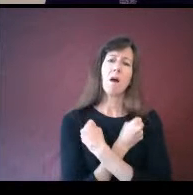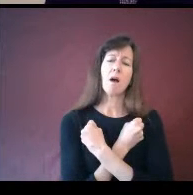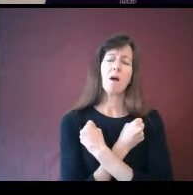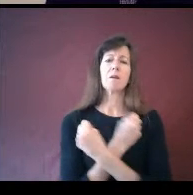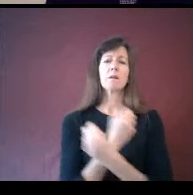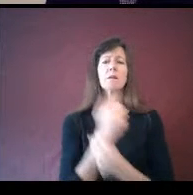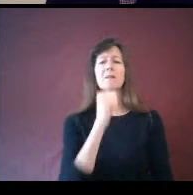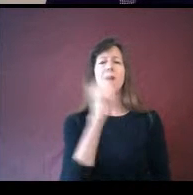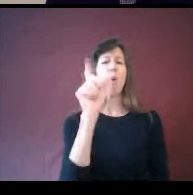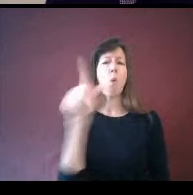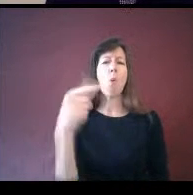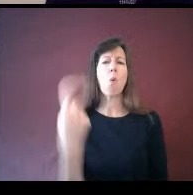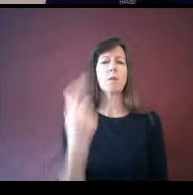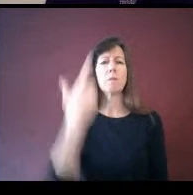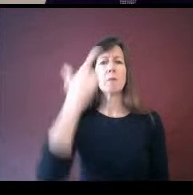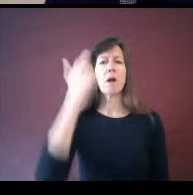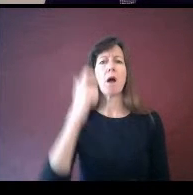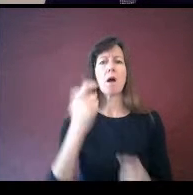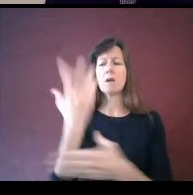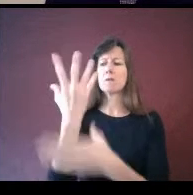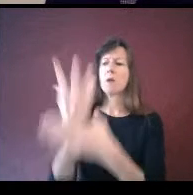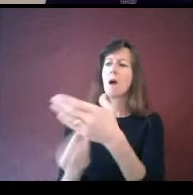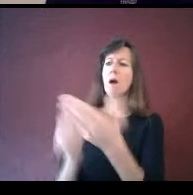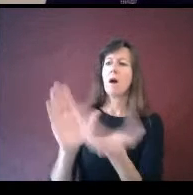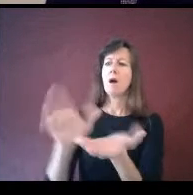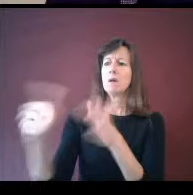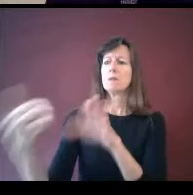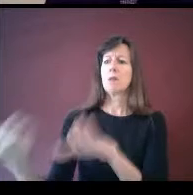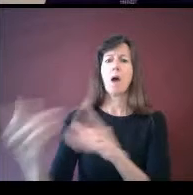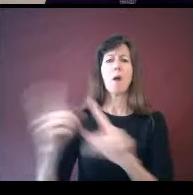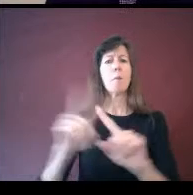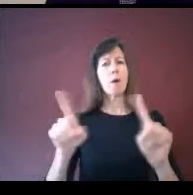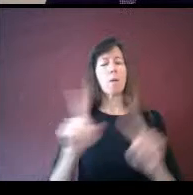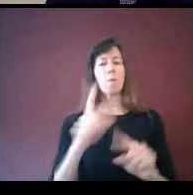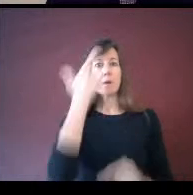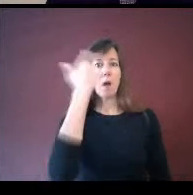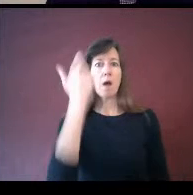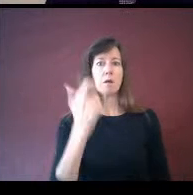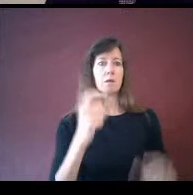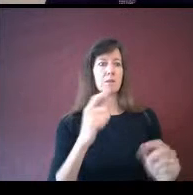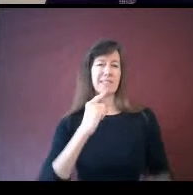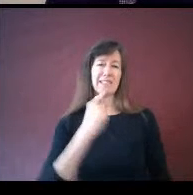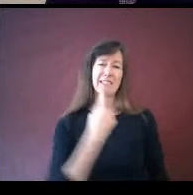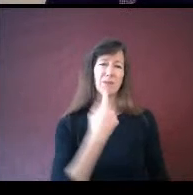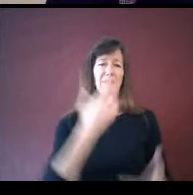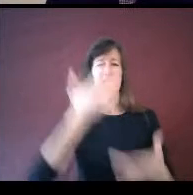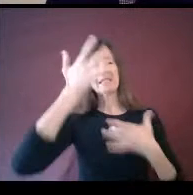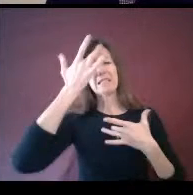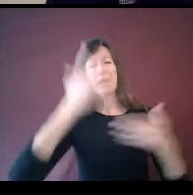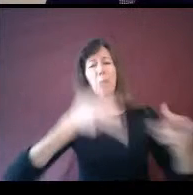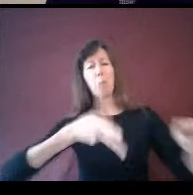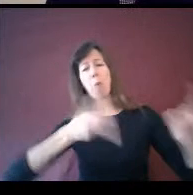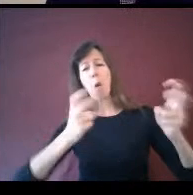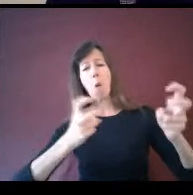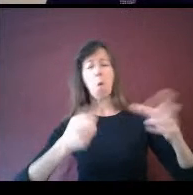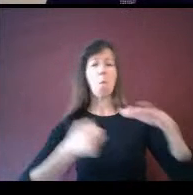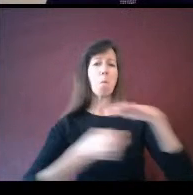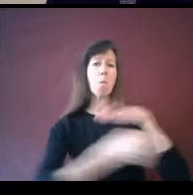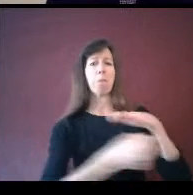loved one hospitalized or seriously sick from COVID and anything else that's challenging your family right now.